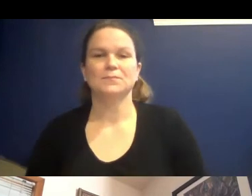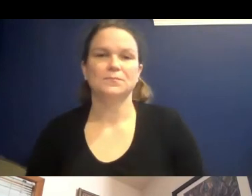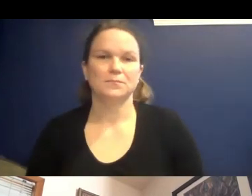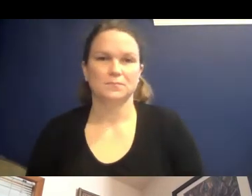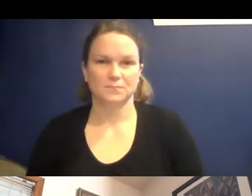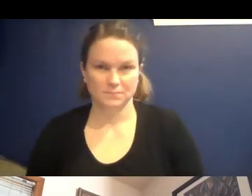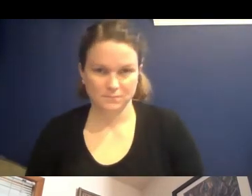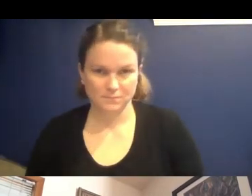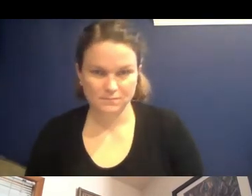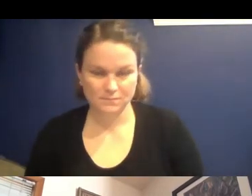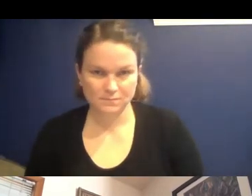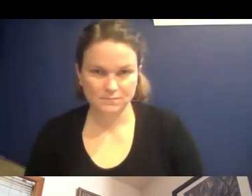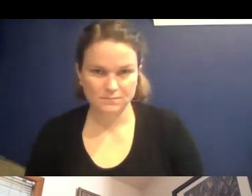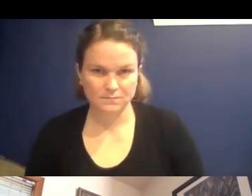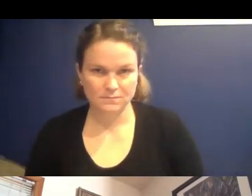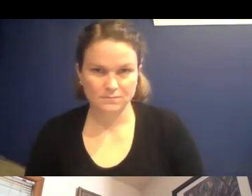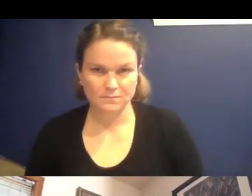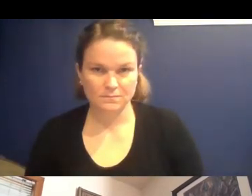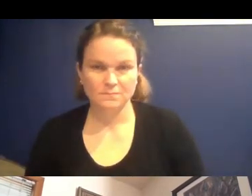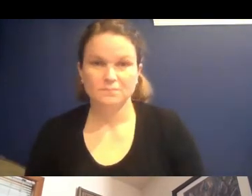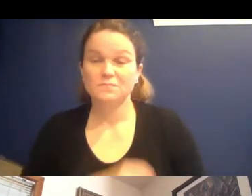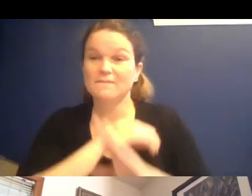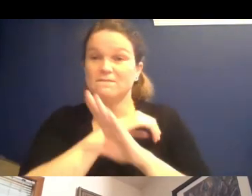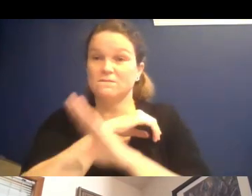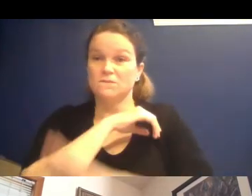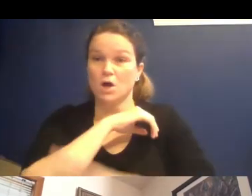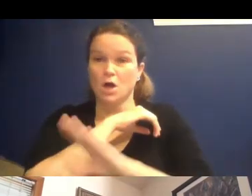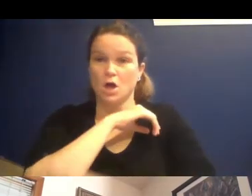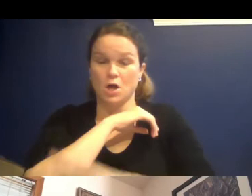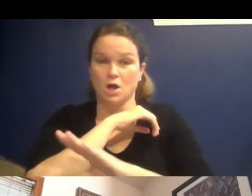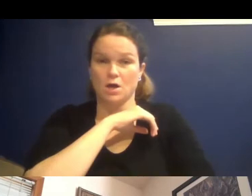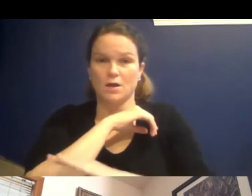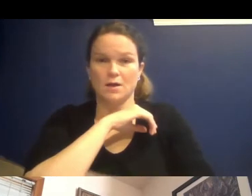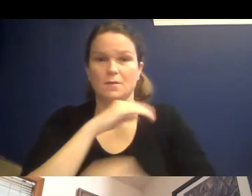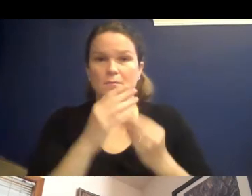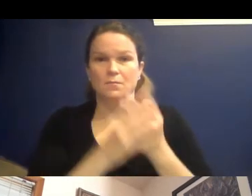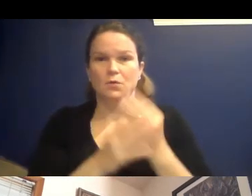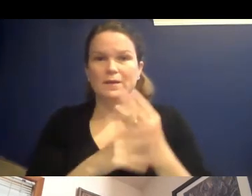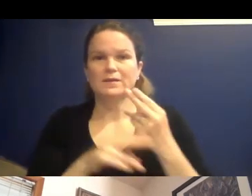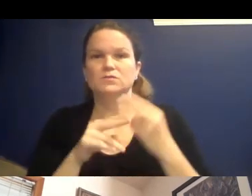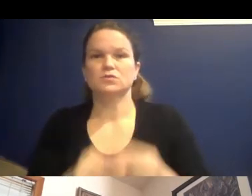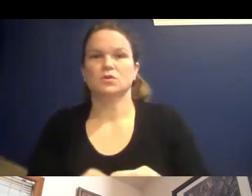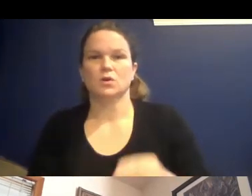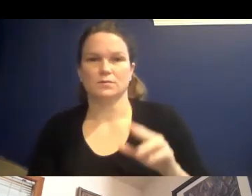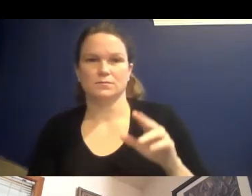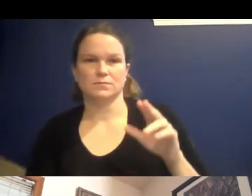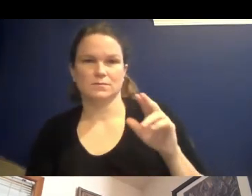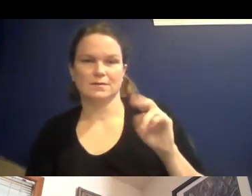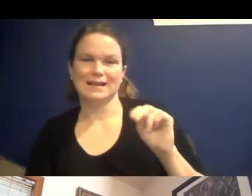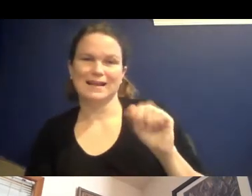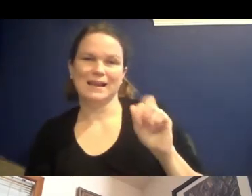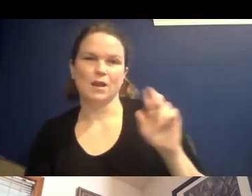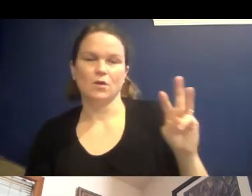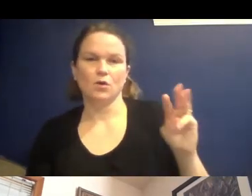The fall blooming milkweed is called Asclepias fascicularis, or narrowleaf milkweed. It's native to much of the western United